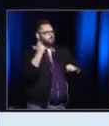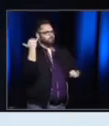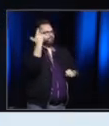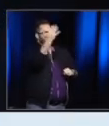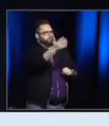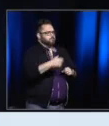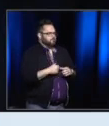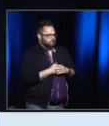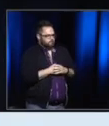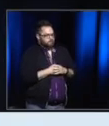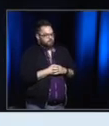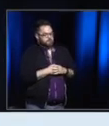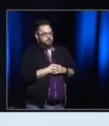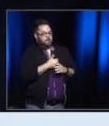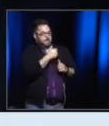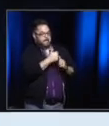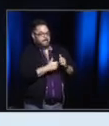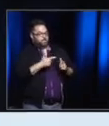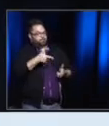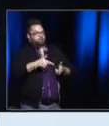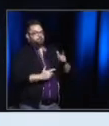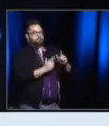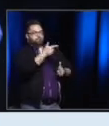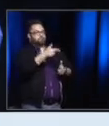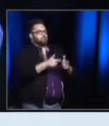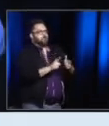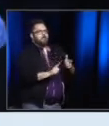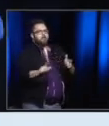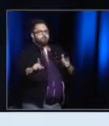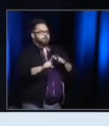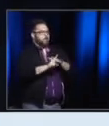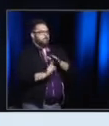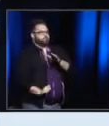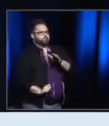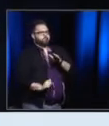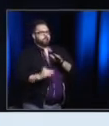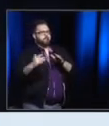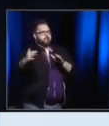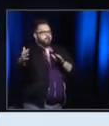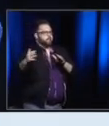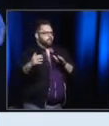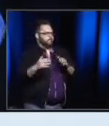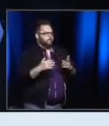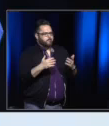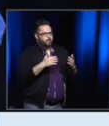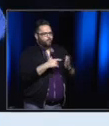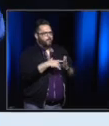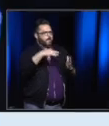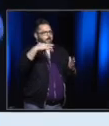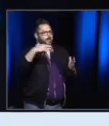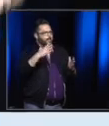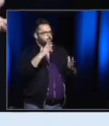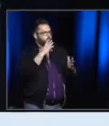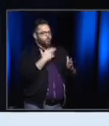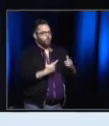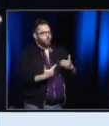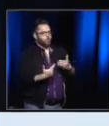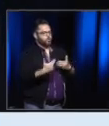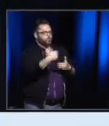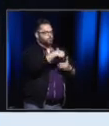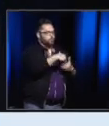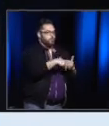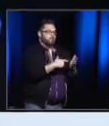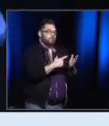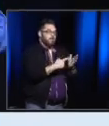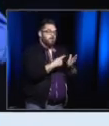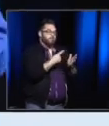individuals gradually disappearing over time. Rarely will an individual join or leave, sometimes get kicked